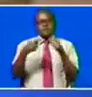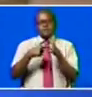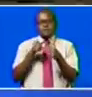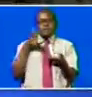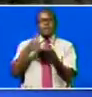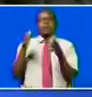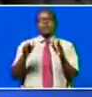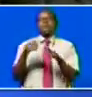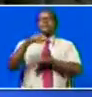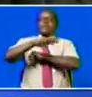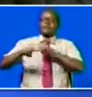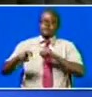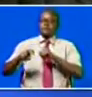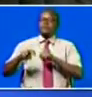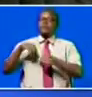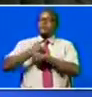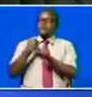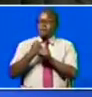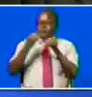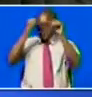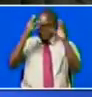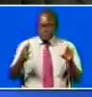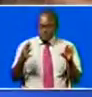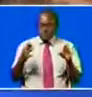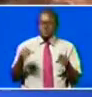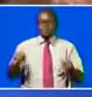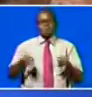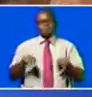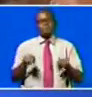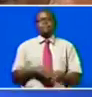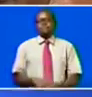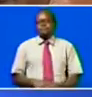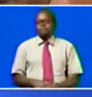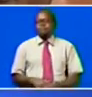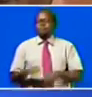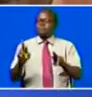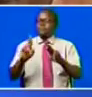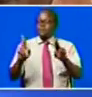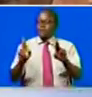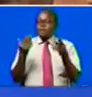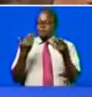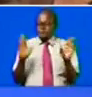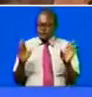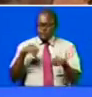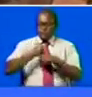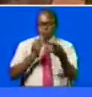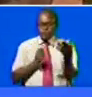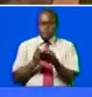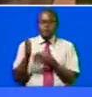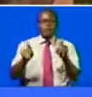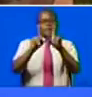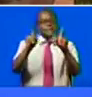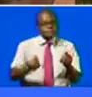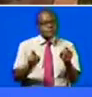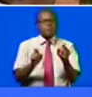irregularities, which caused panic among students, leading to strife. But structures have been put in place to ensure the integrity of